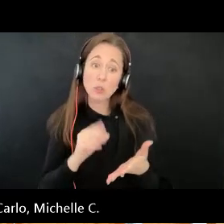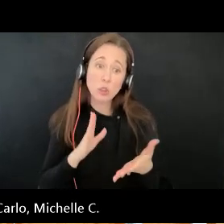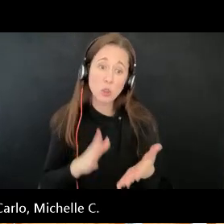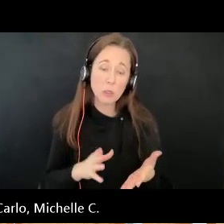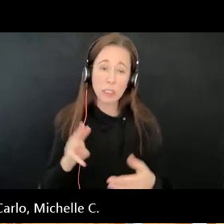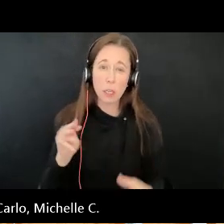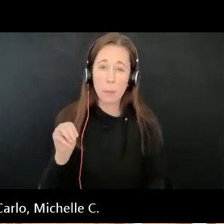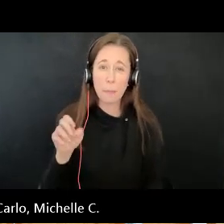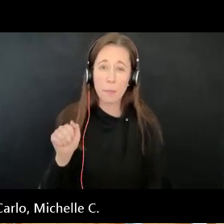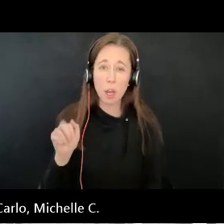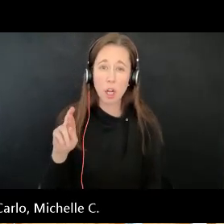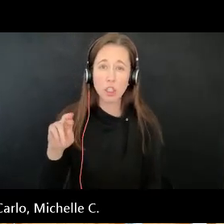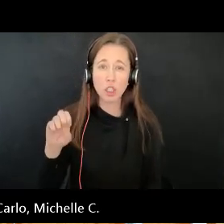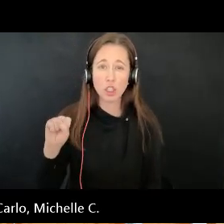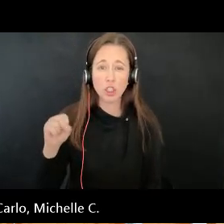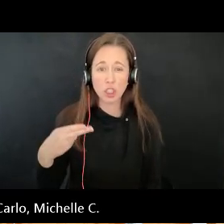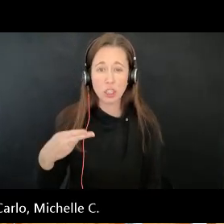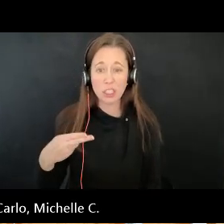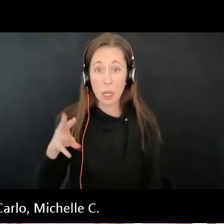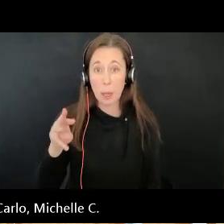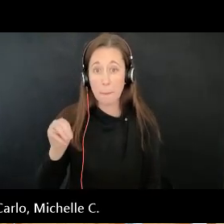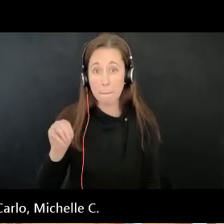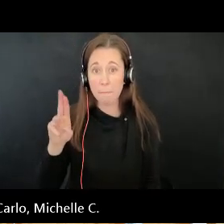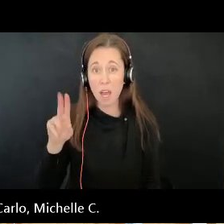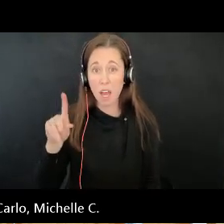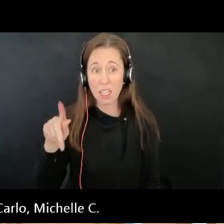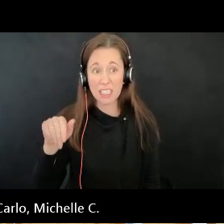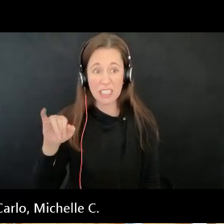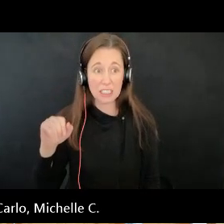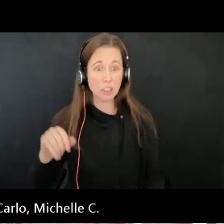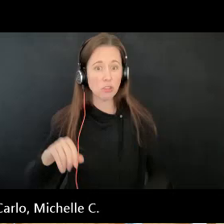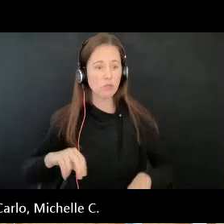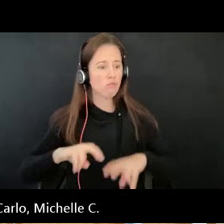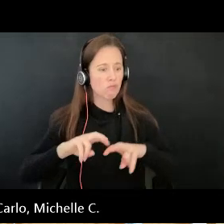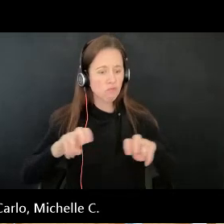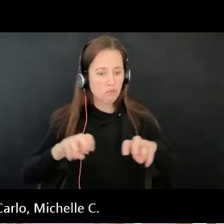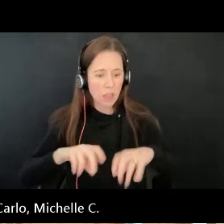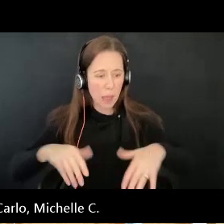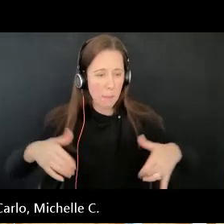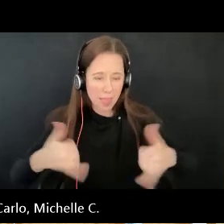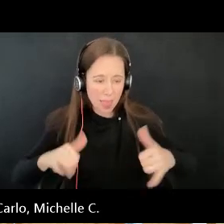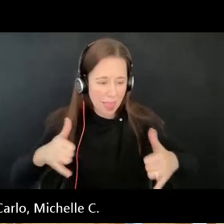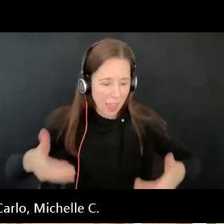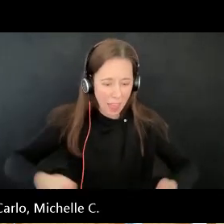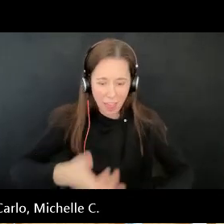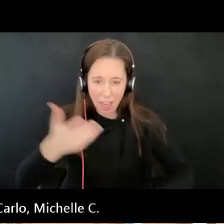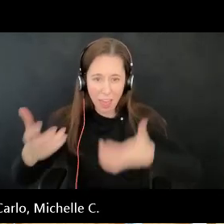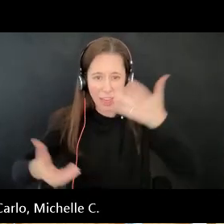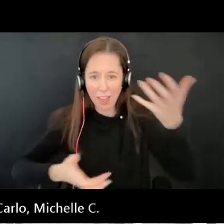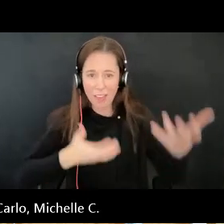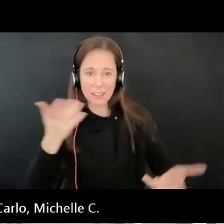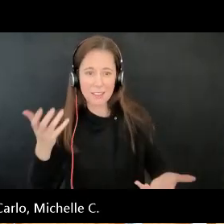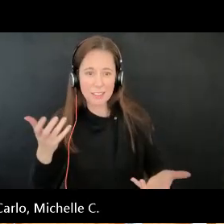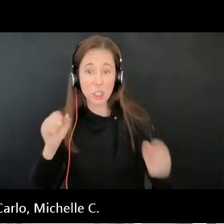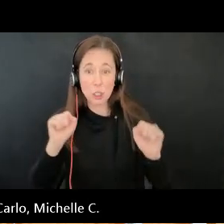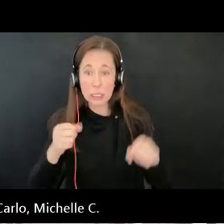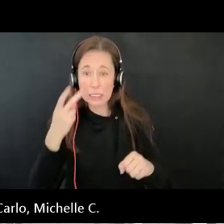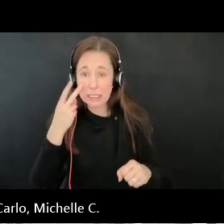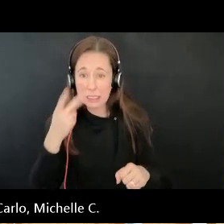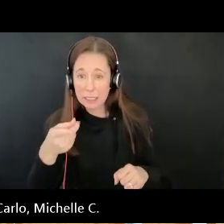which is exploring and playing in the marsh mud. You'll see me working with students, cracking open an